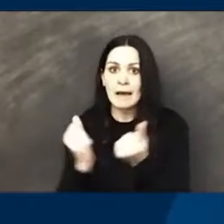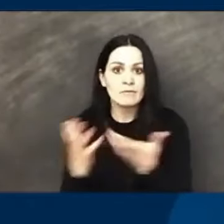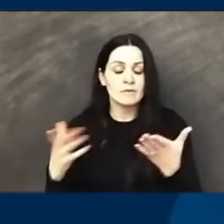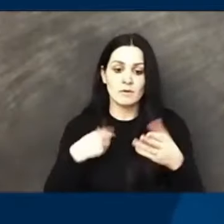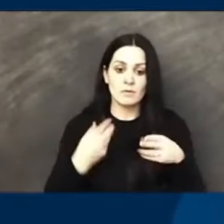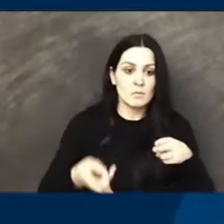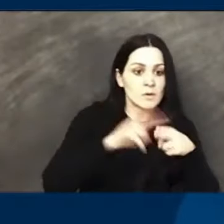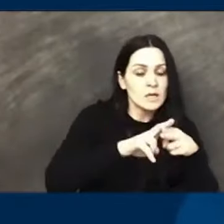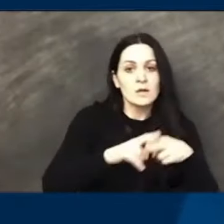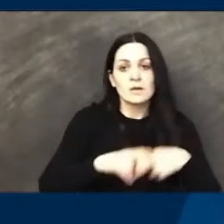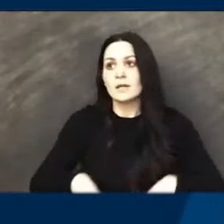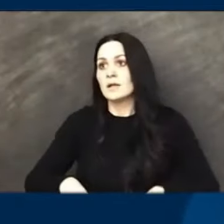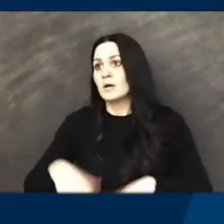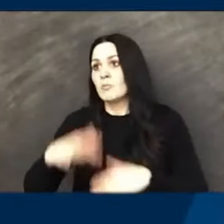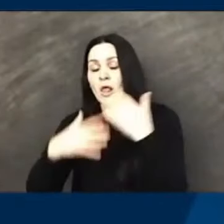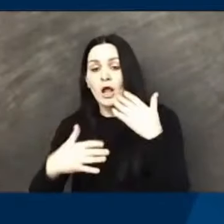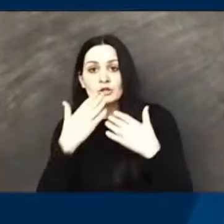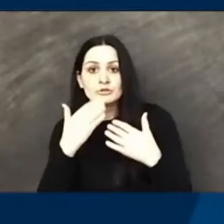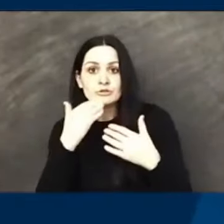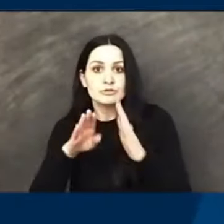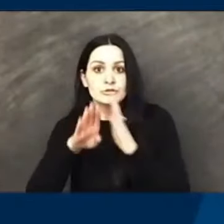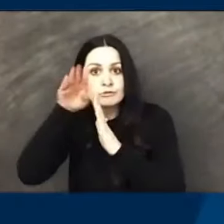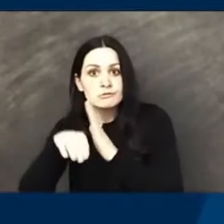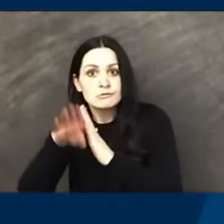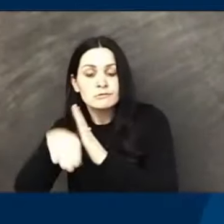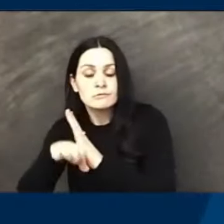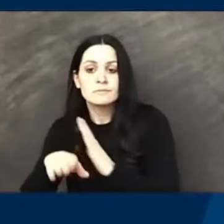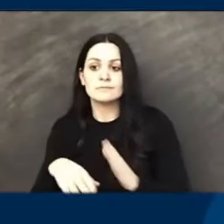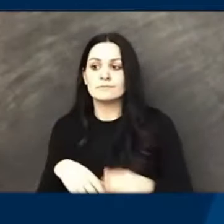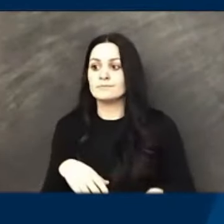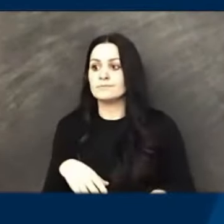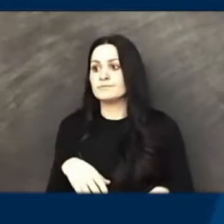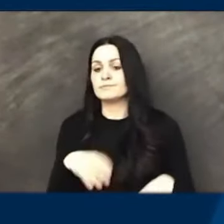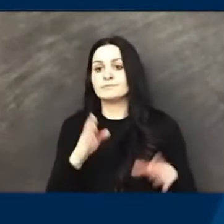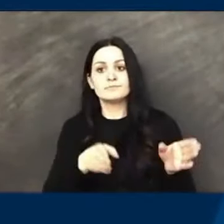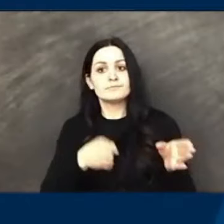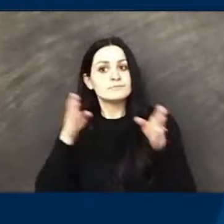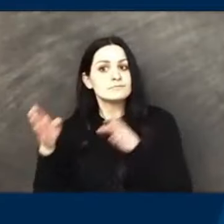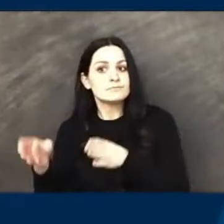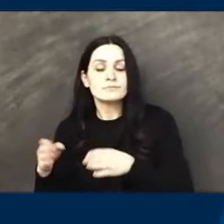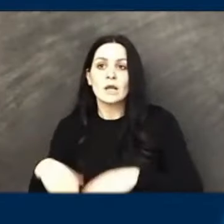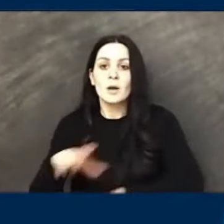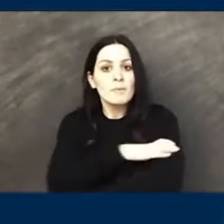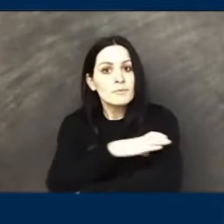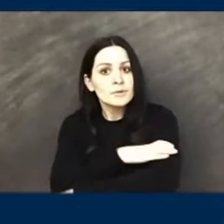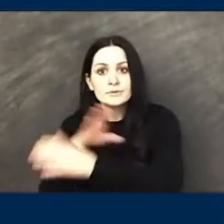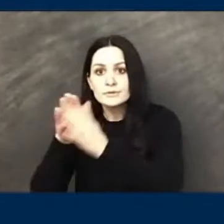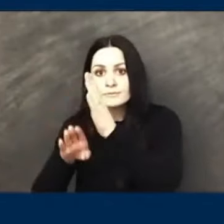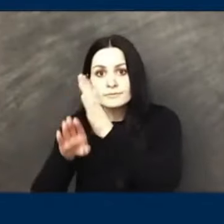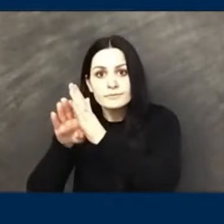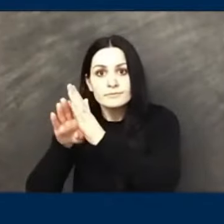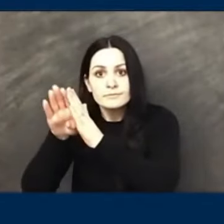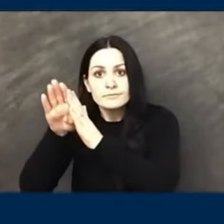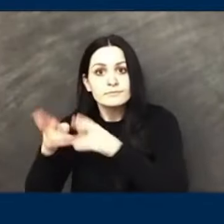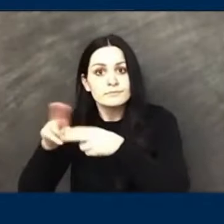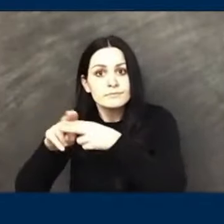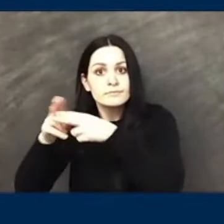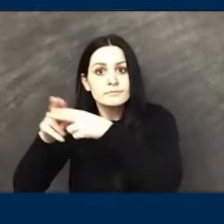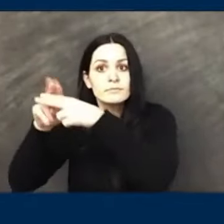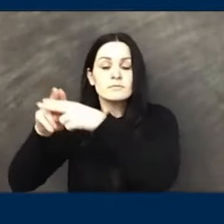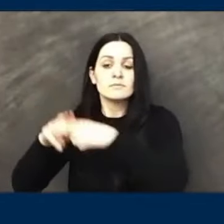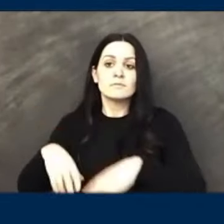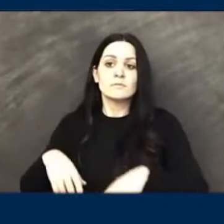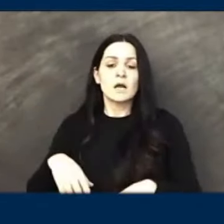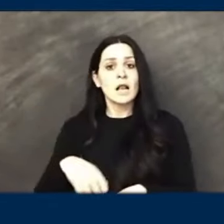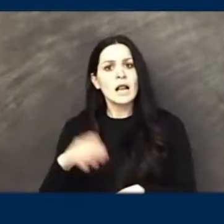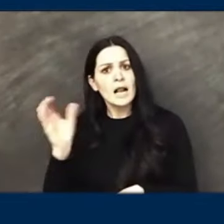blood sugar tolerance, mild increases in blood sugar, increases in blood pressure. When you go to your doctor and they look at your cholesterol